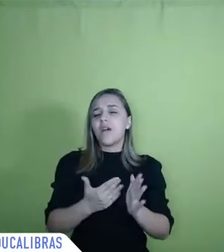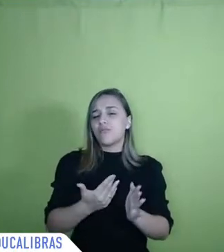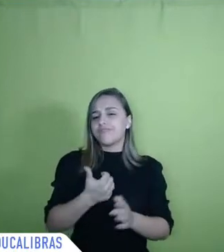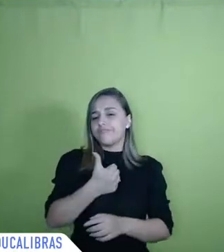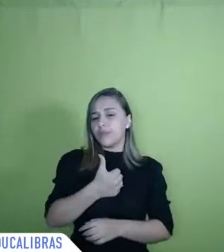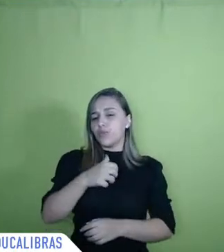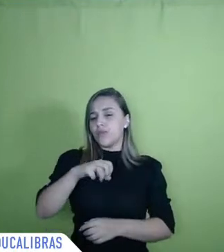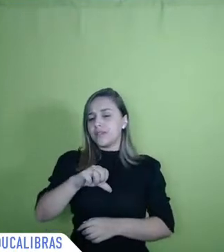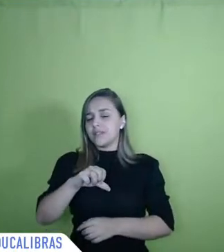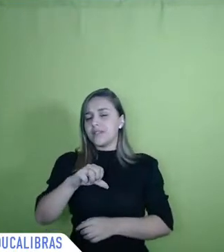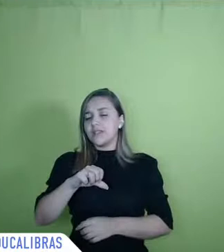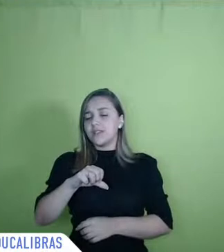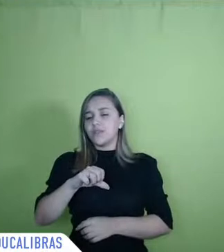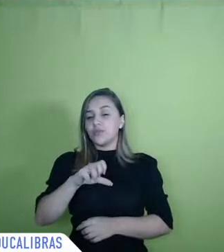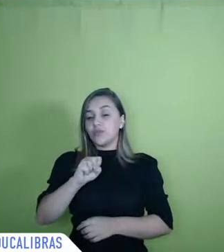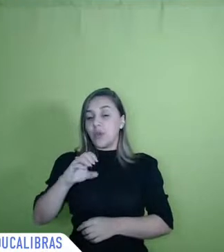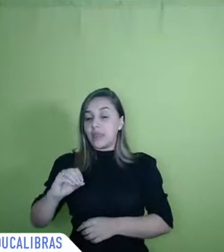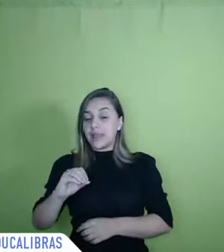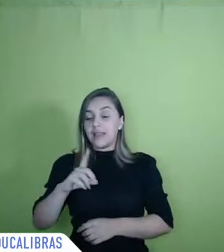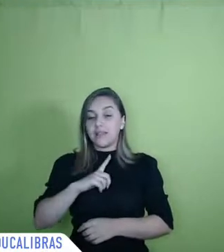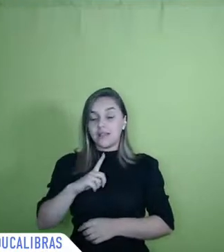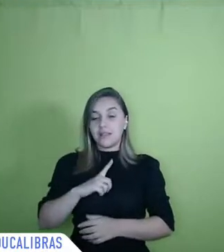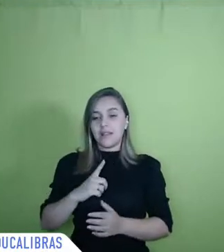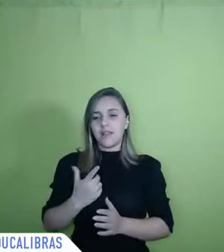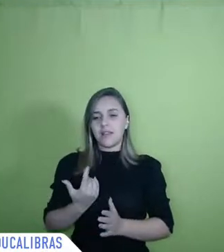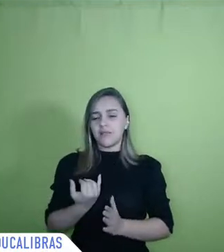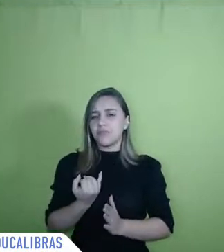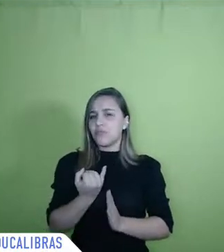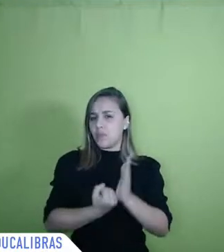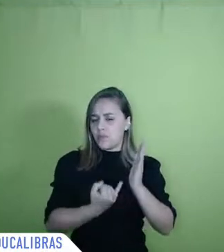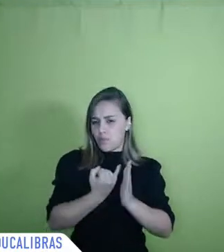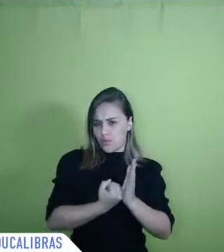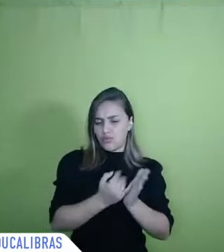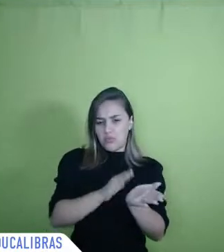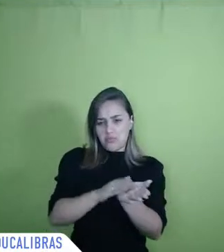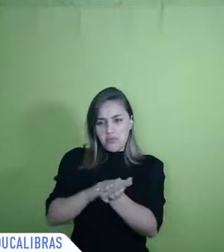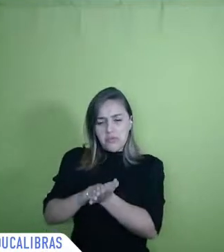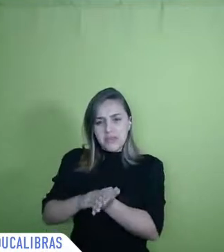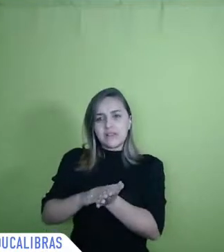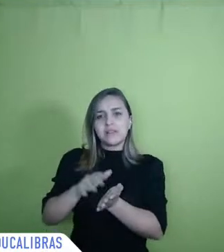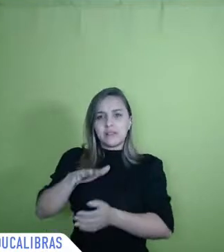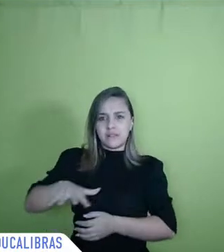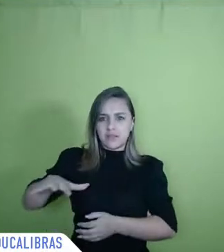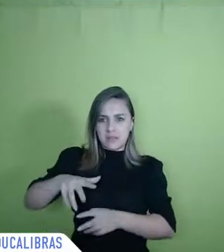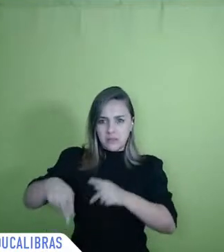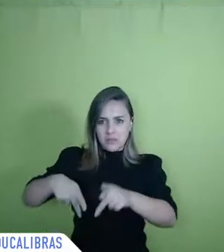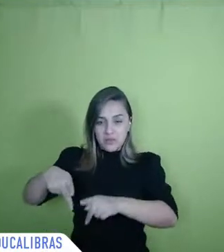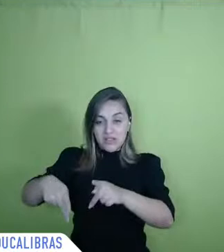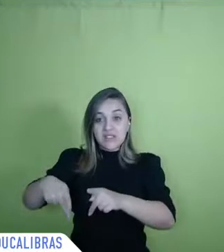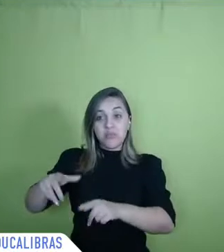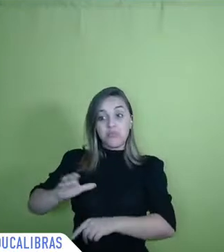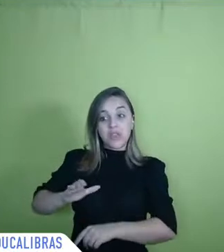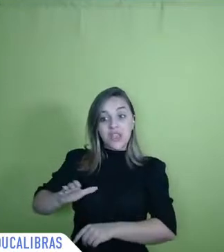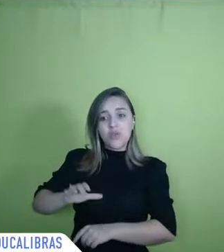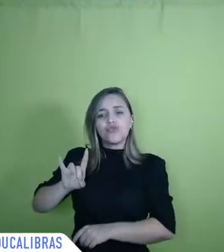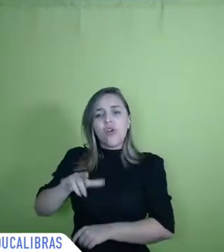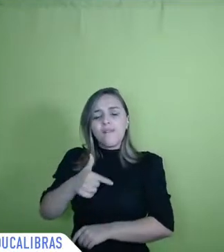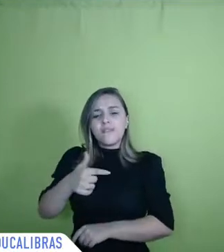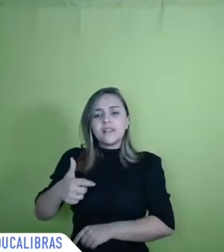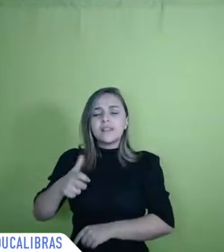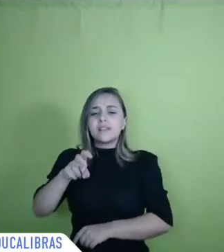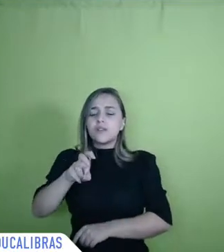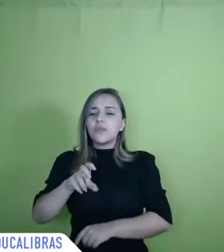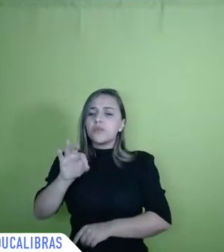between 50% and 65% in Brazil. What's the rate today? The rate today is 27.5%, as you